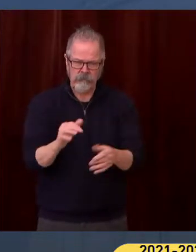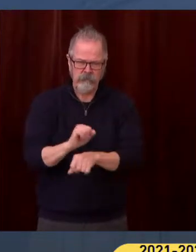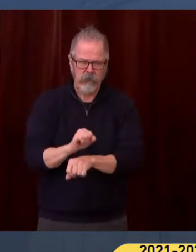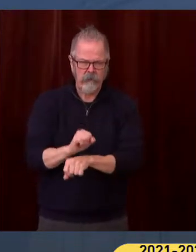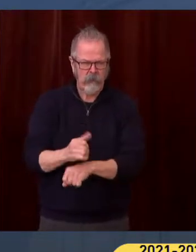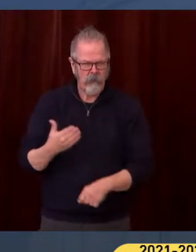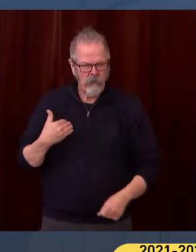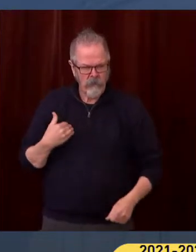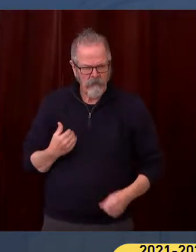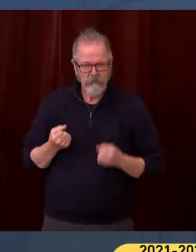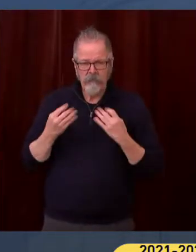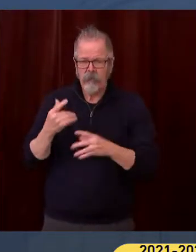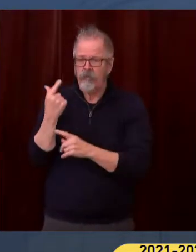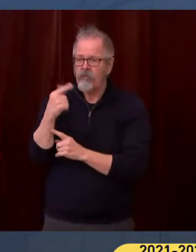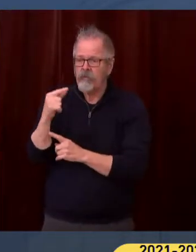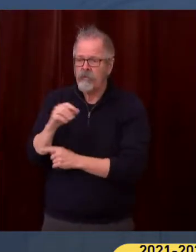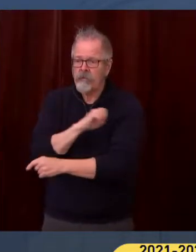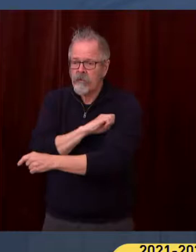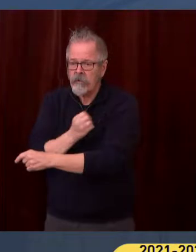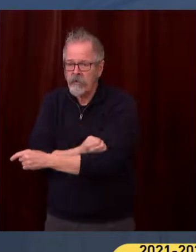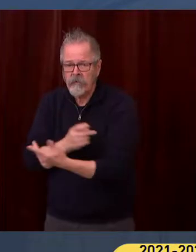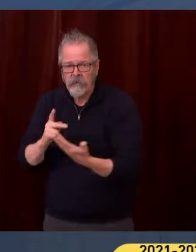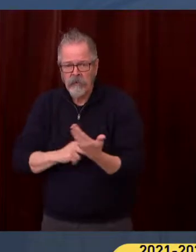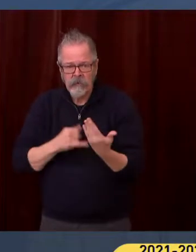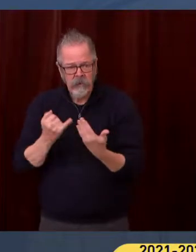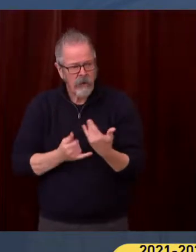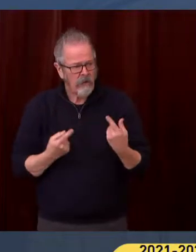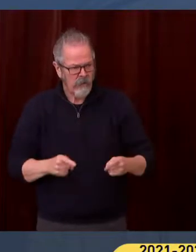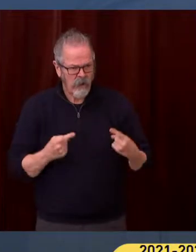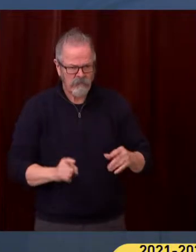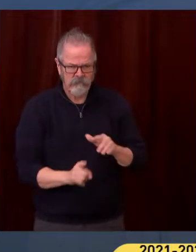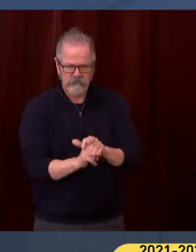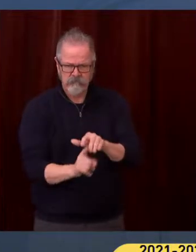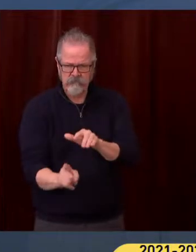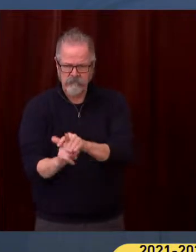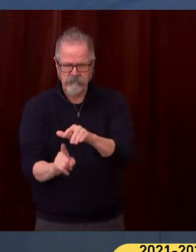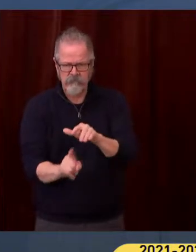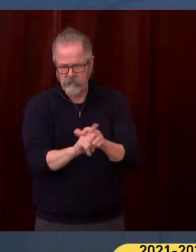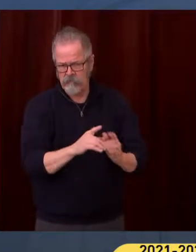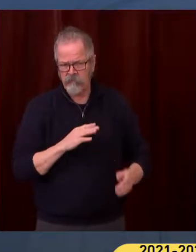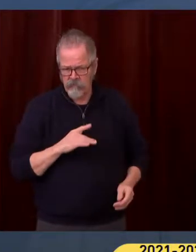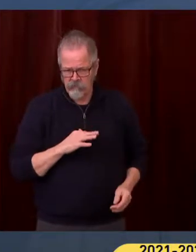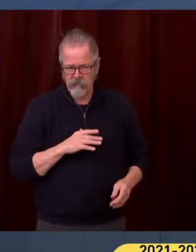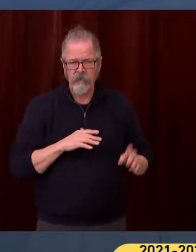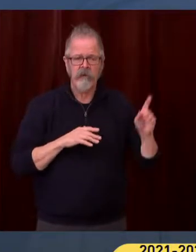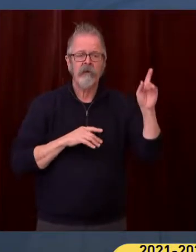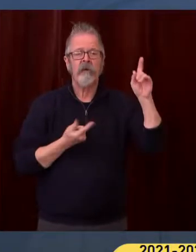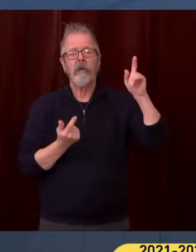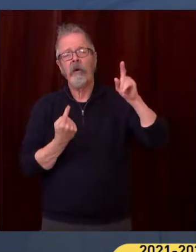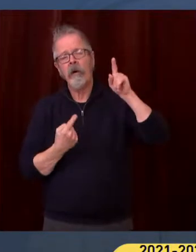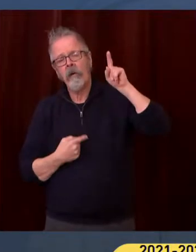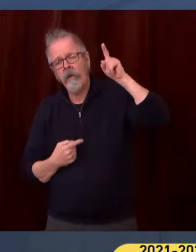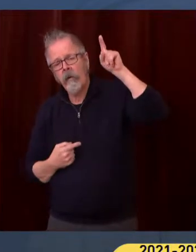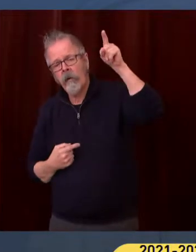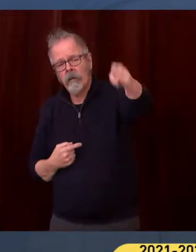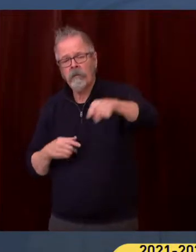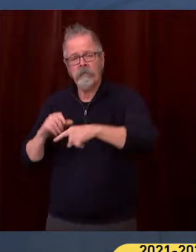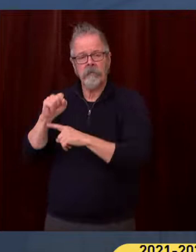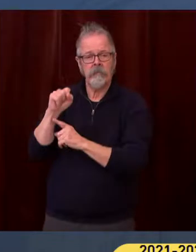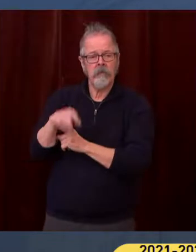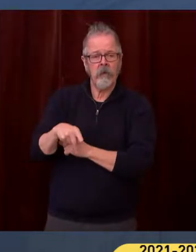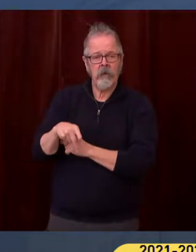laminated timbers, a world class new resource to reduce carbon intensity. In Linde, where I got to go to the